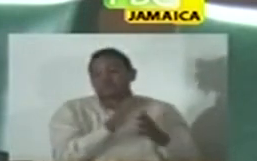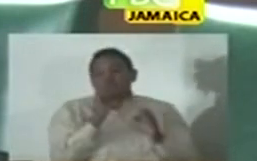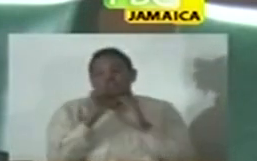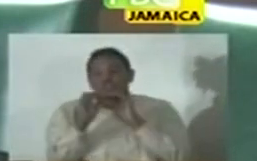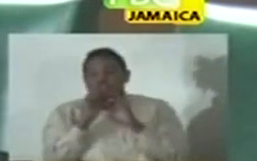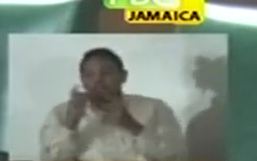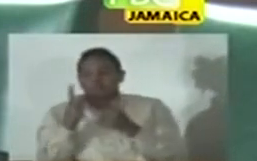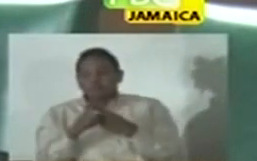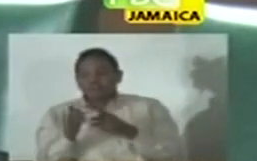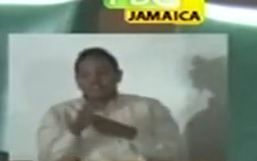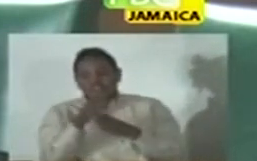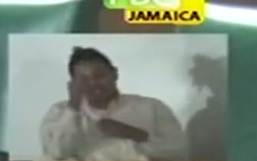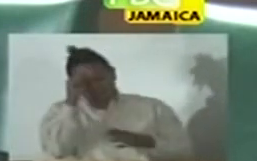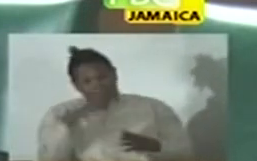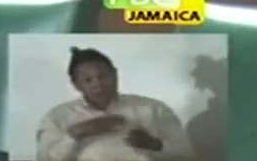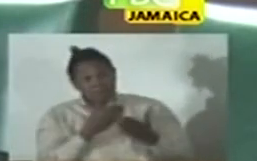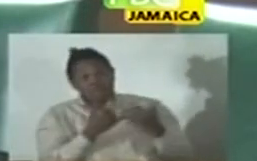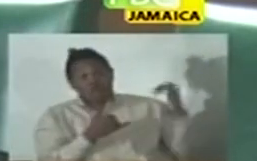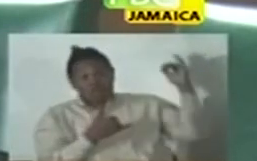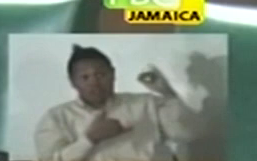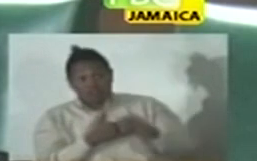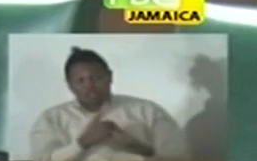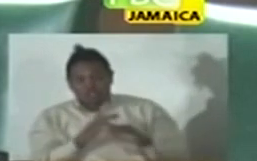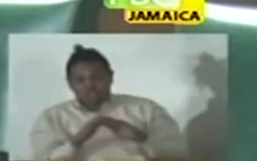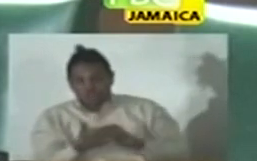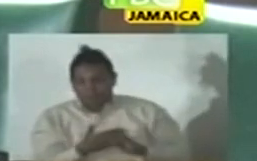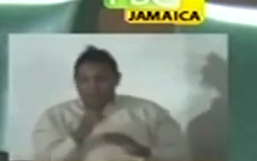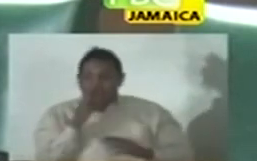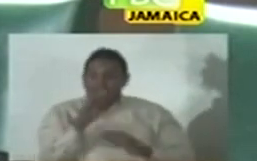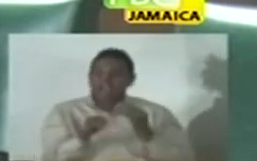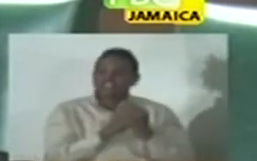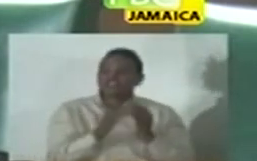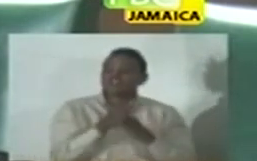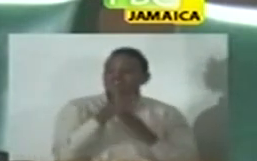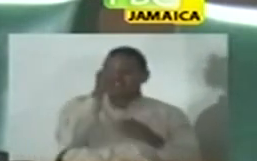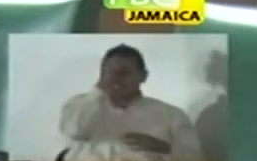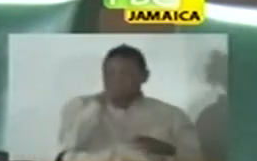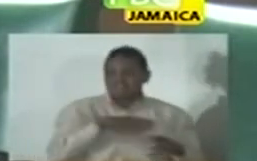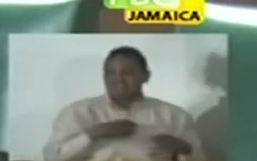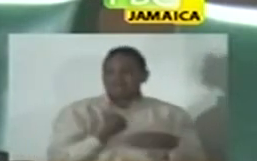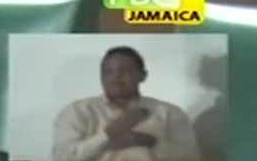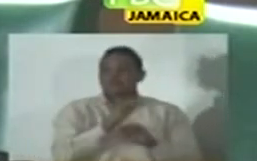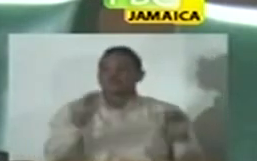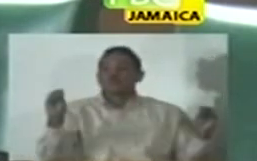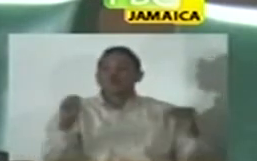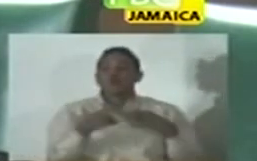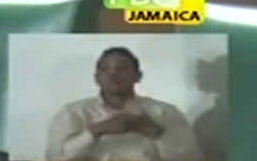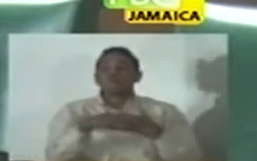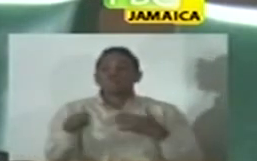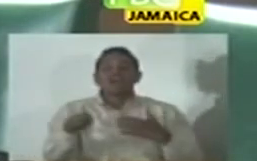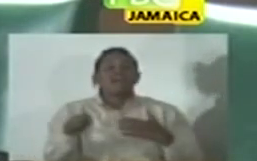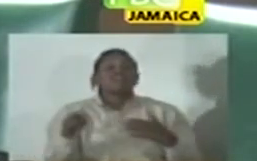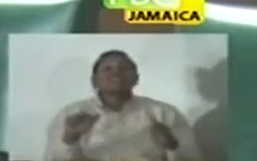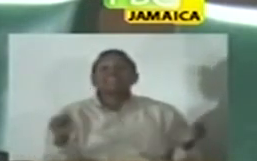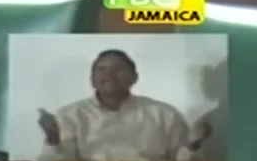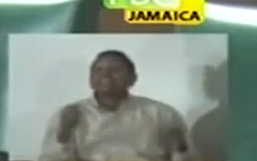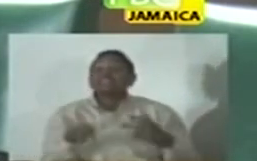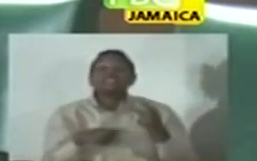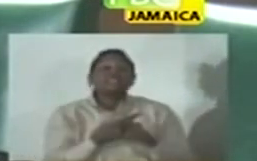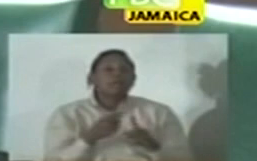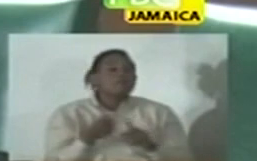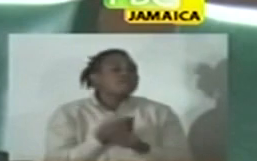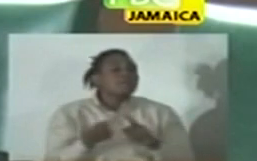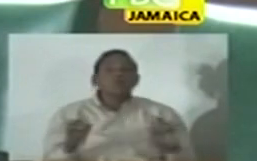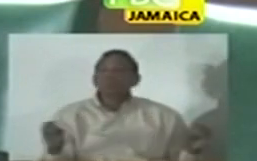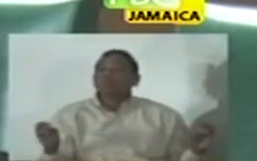the fishermen before they came to Jamaica, and also that the fishermen made no reference of any abuse while